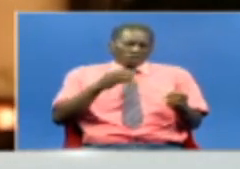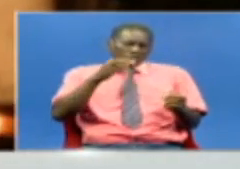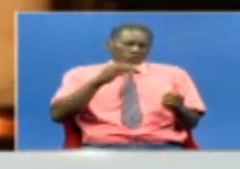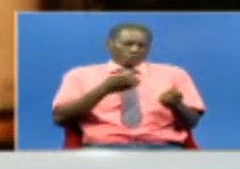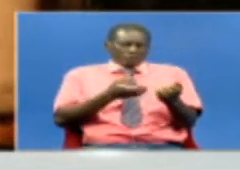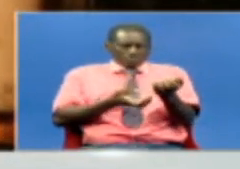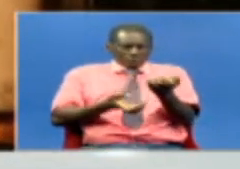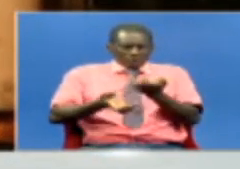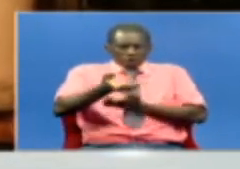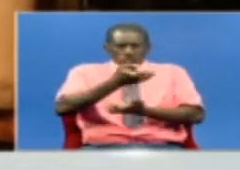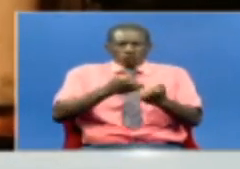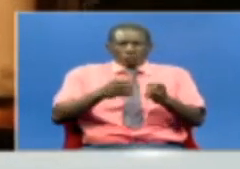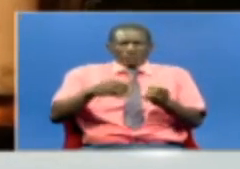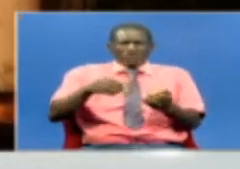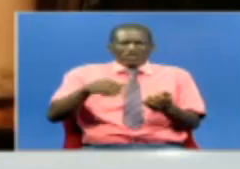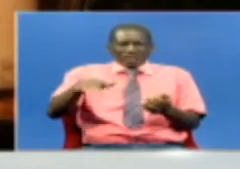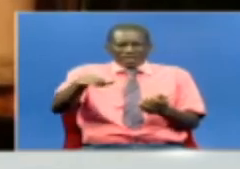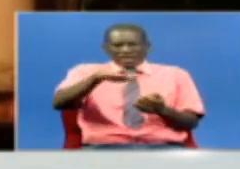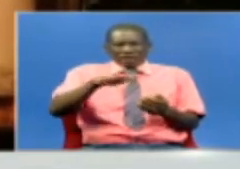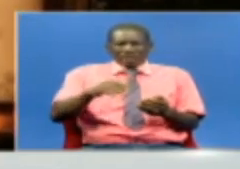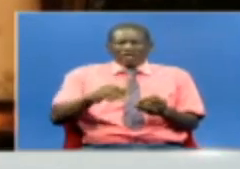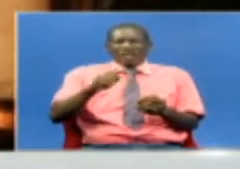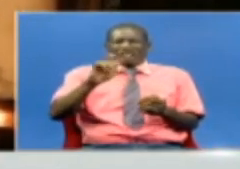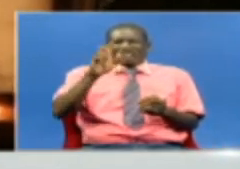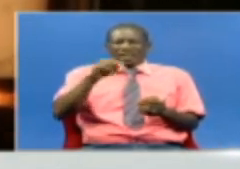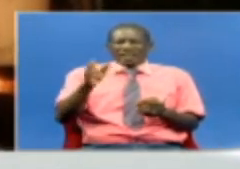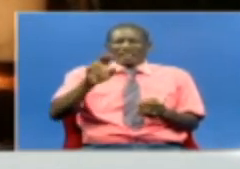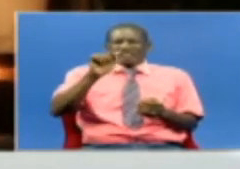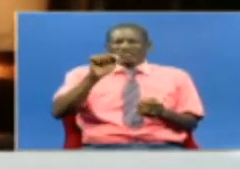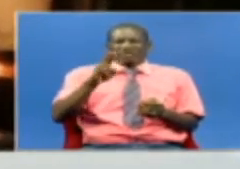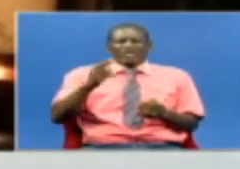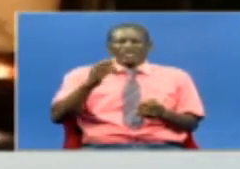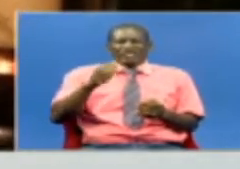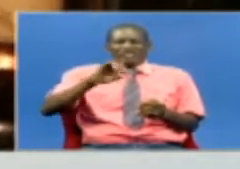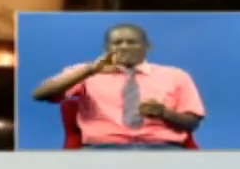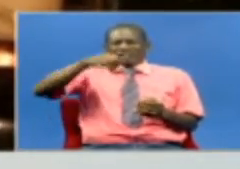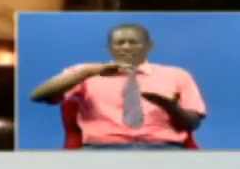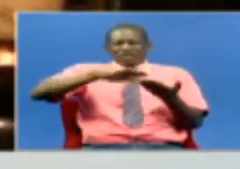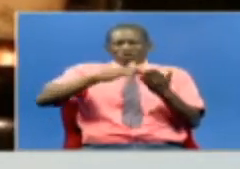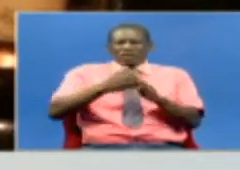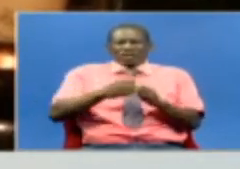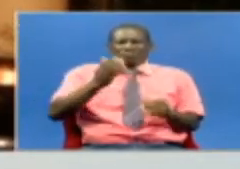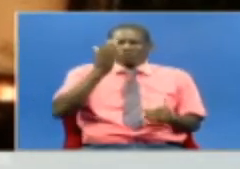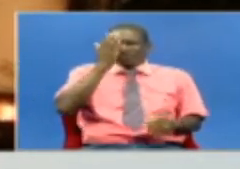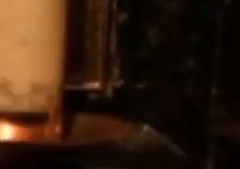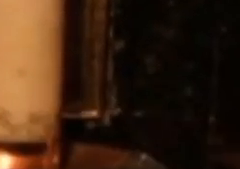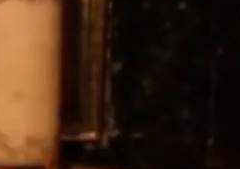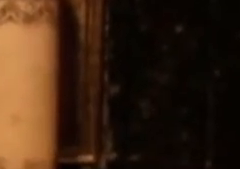Kennedy Murethi, NTV in Jerusalem, Israel.